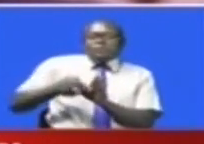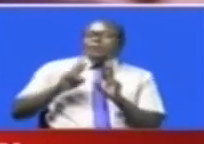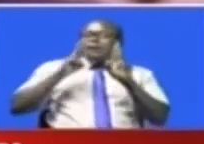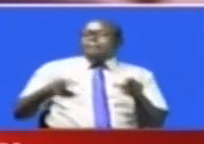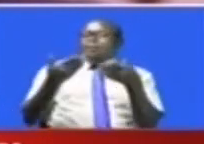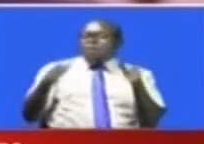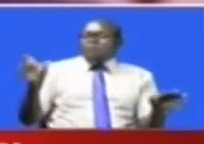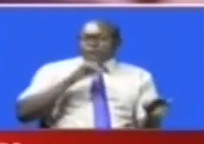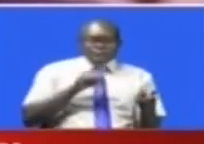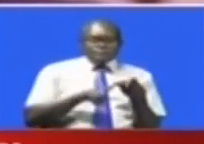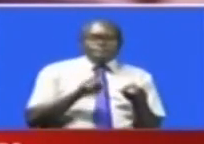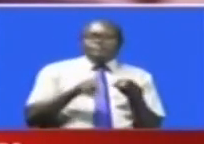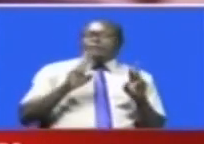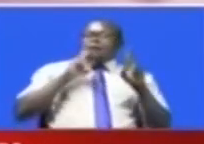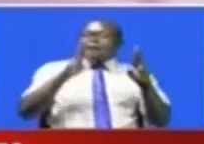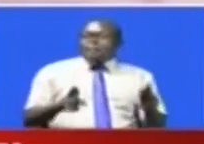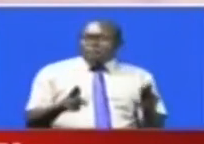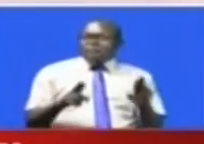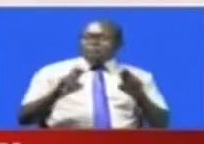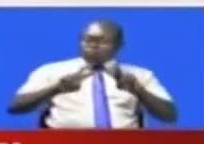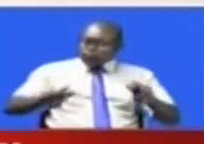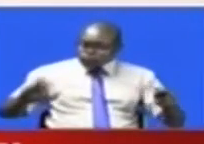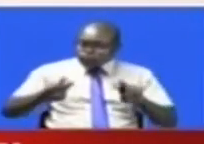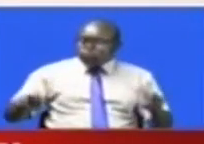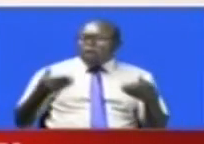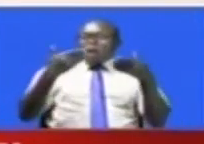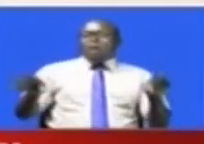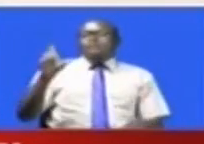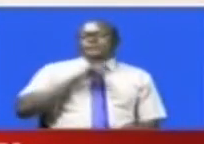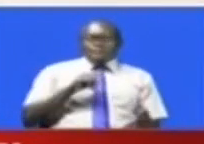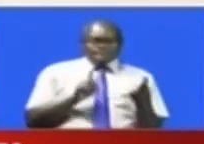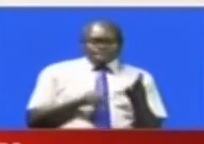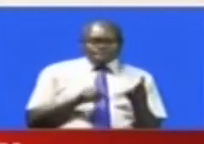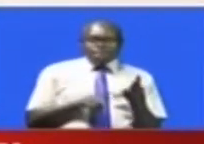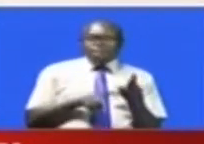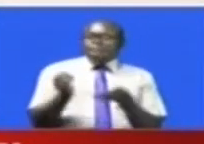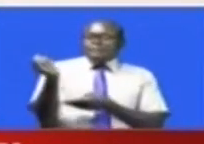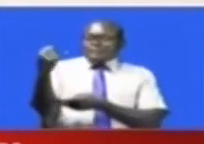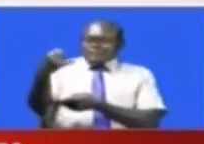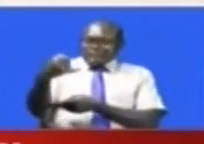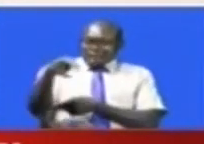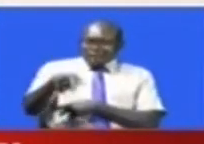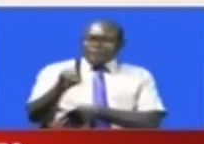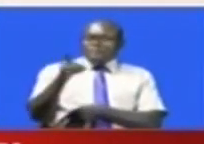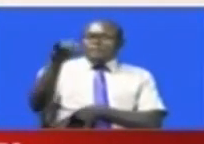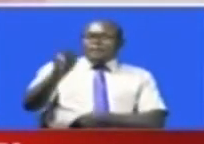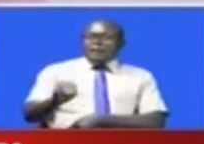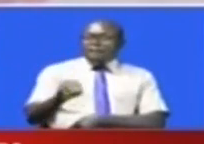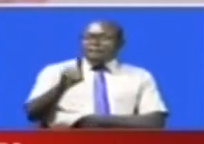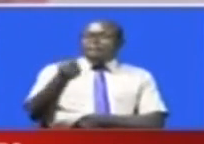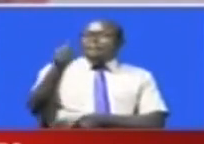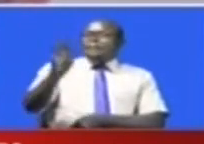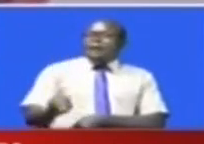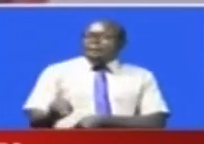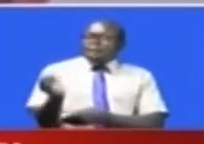be missing. A report on due diligence is said to be missing. Designs of the said dams,